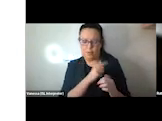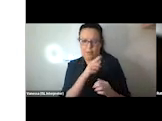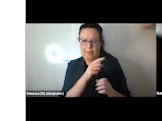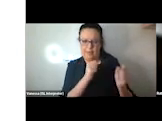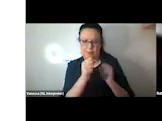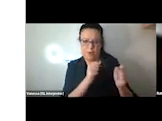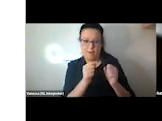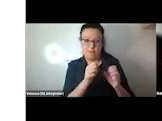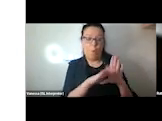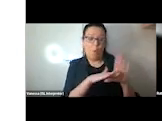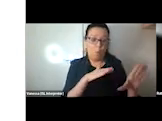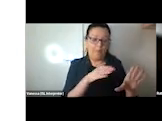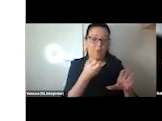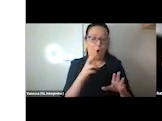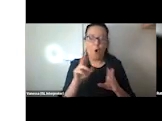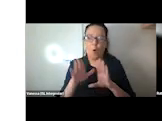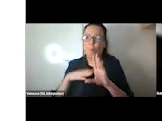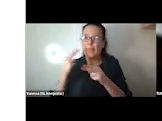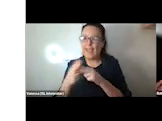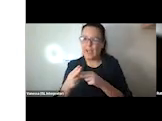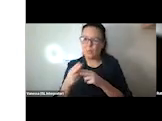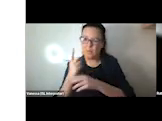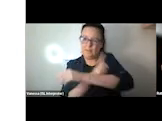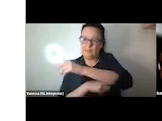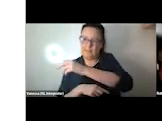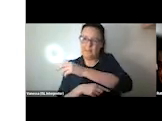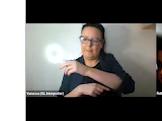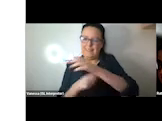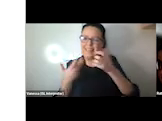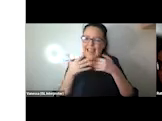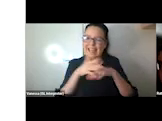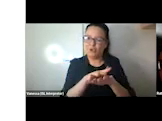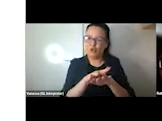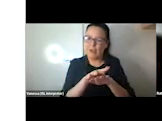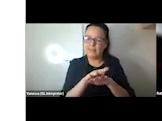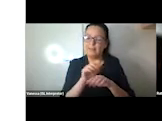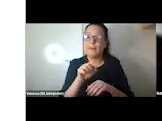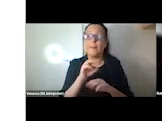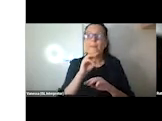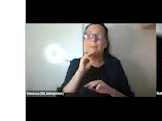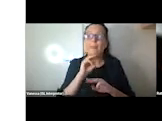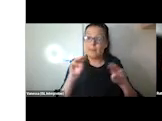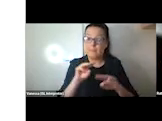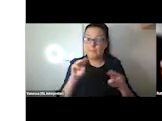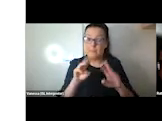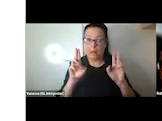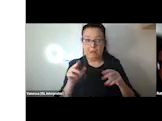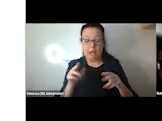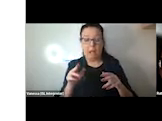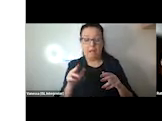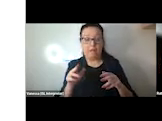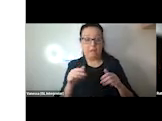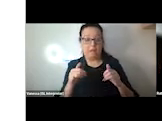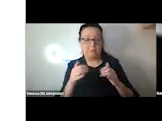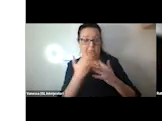with and without disabilities is integrated. So in practical terms, that means that people with disabilities can avail of a service provided by a